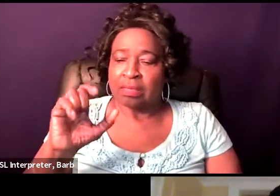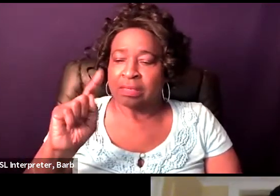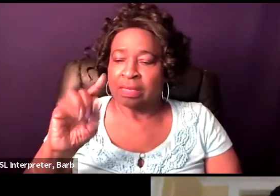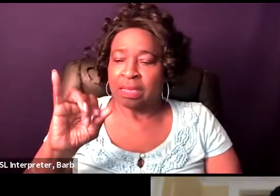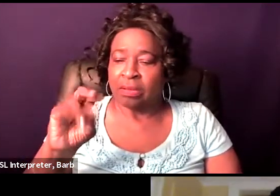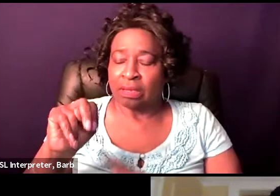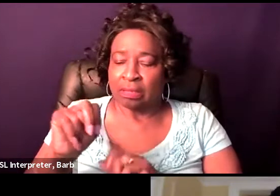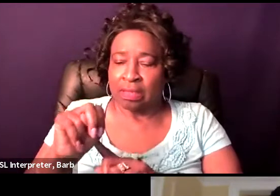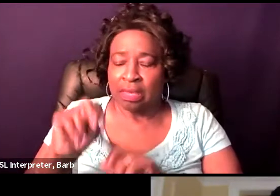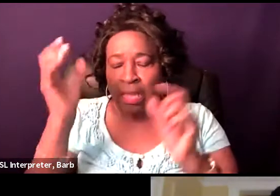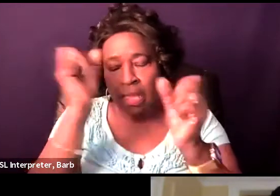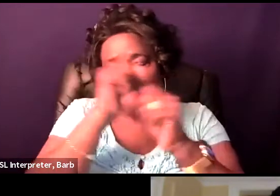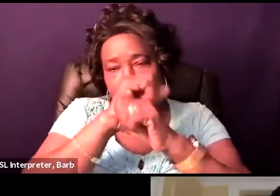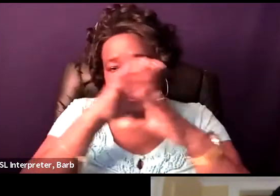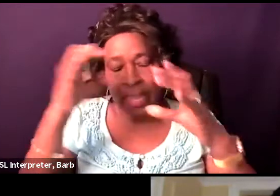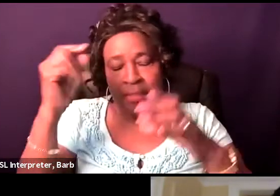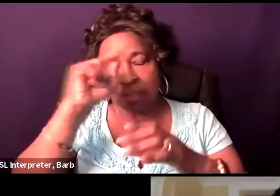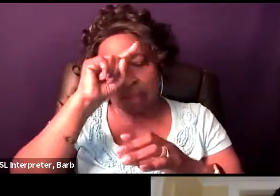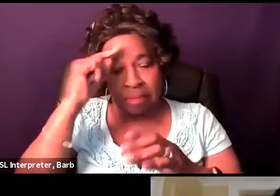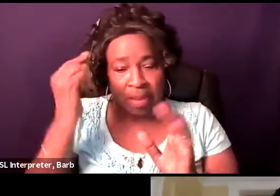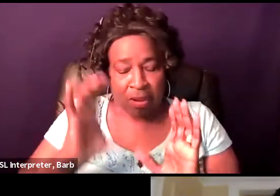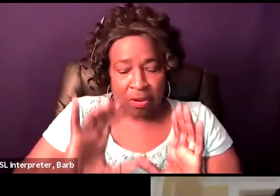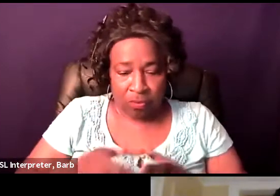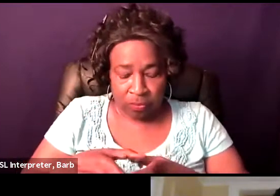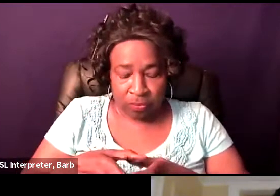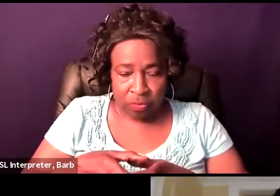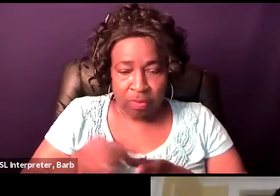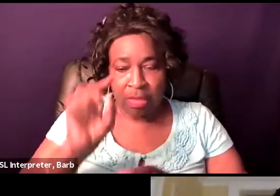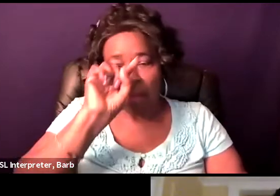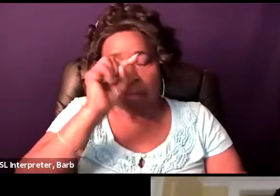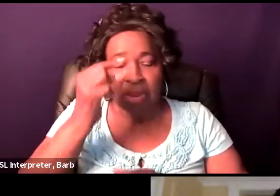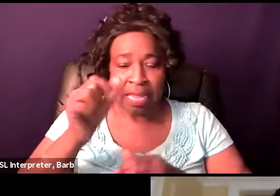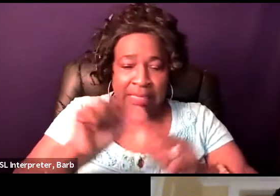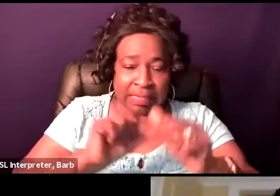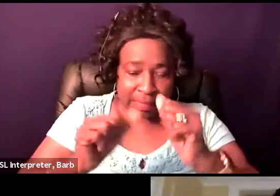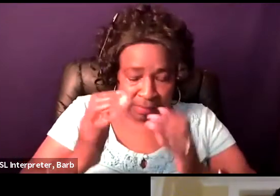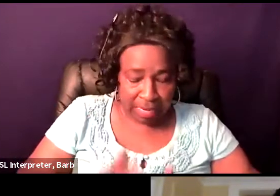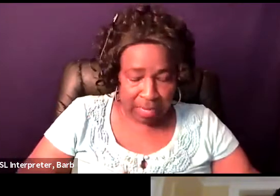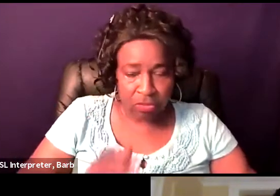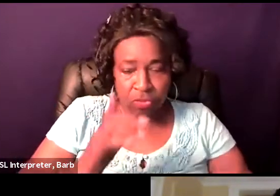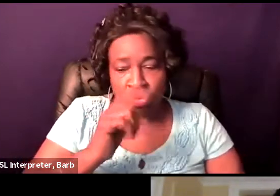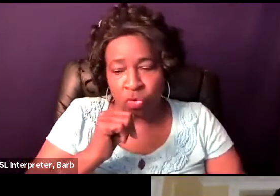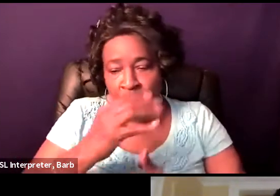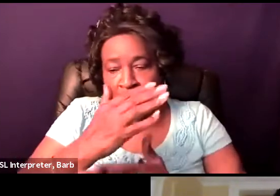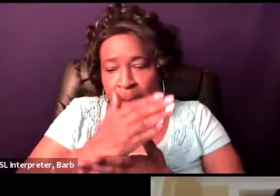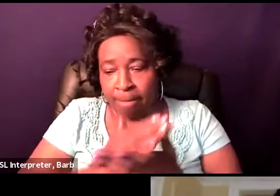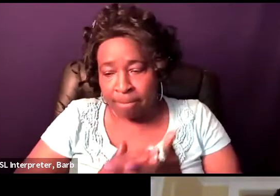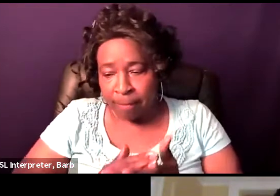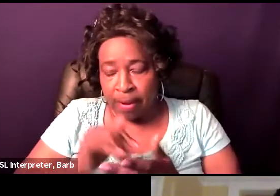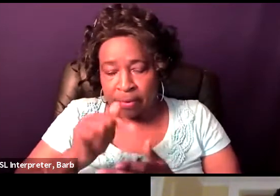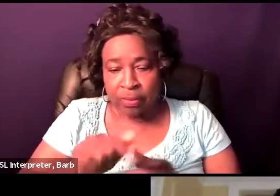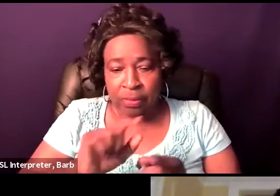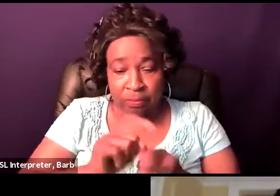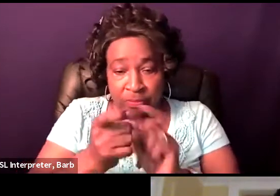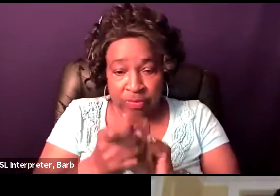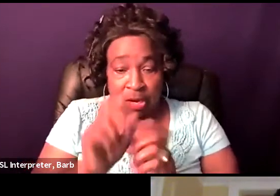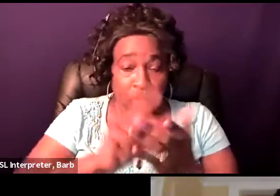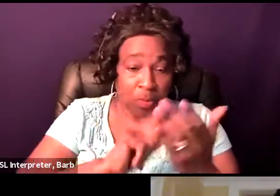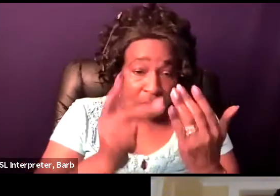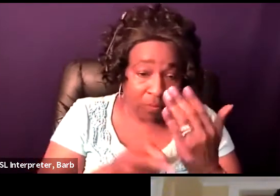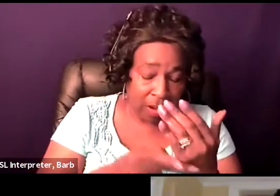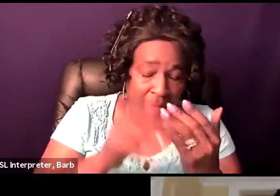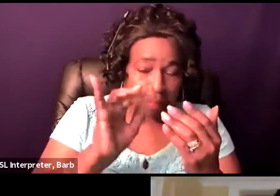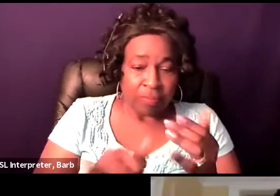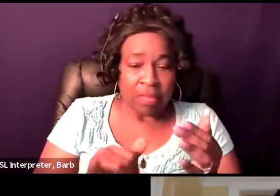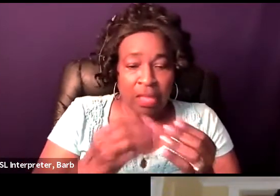of Black scientists who are part of a reparations program that are